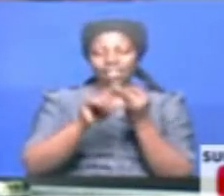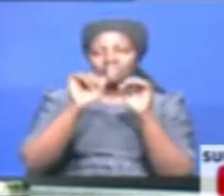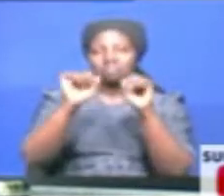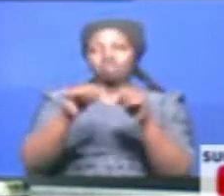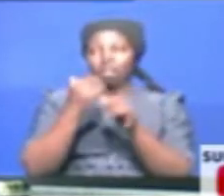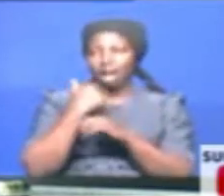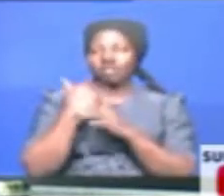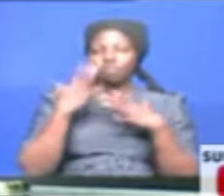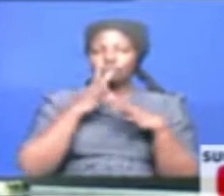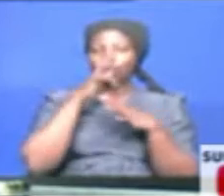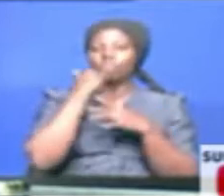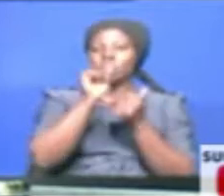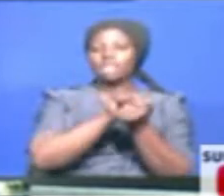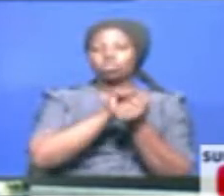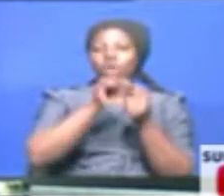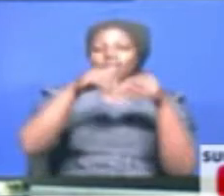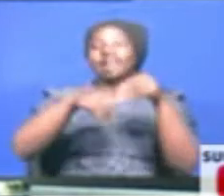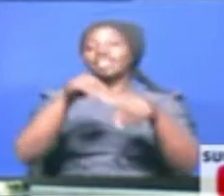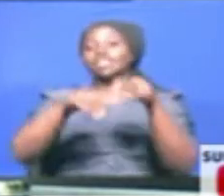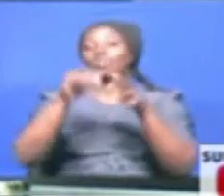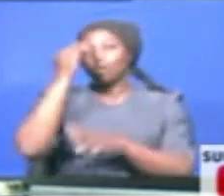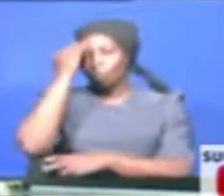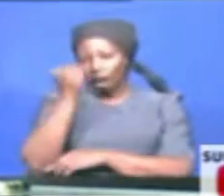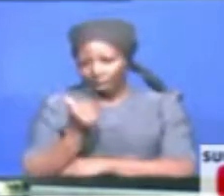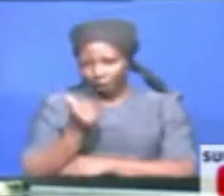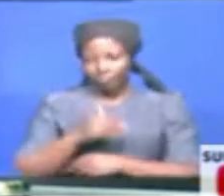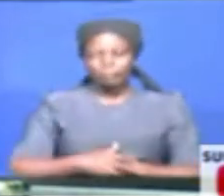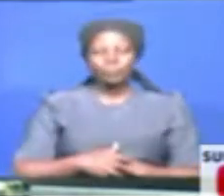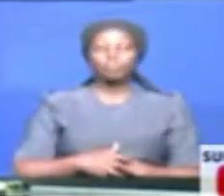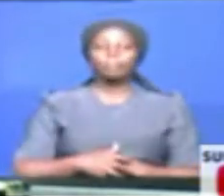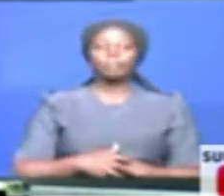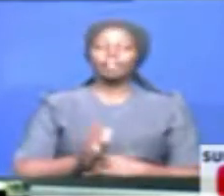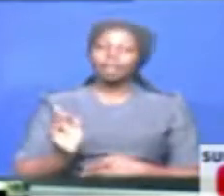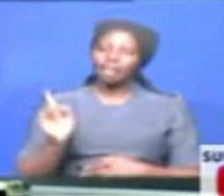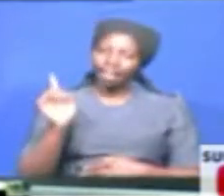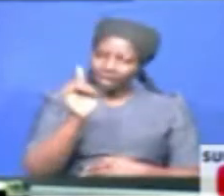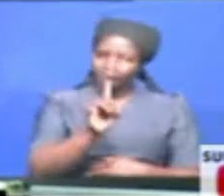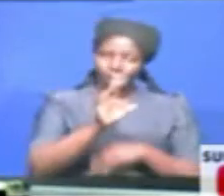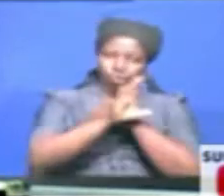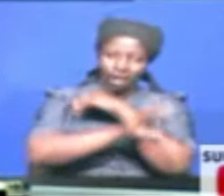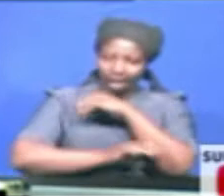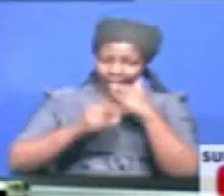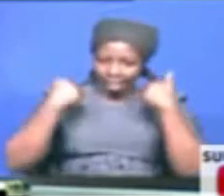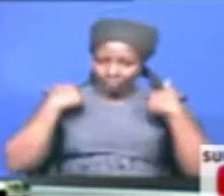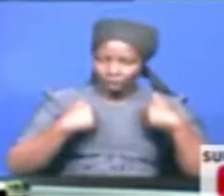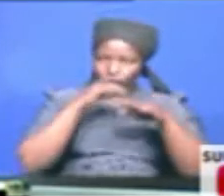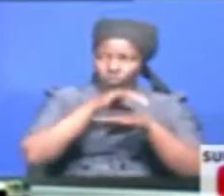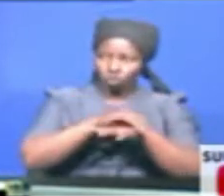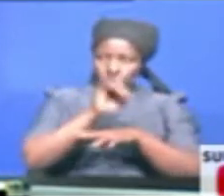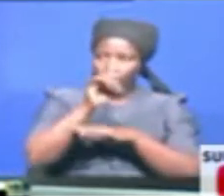spoil this election. Why? Because coming to this country, I got only one point on my